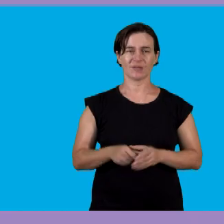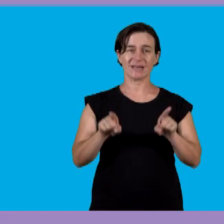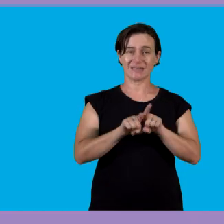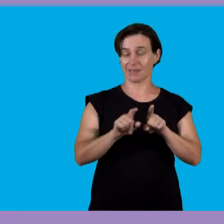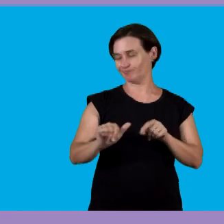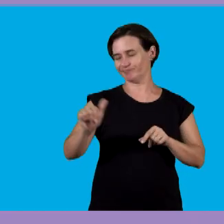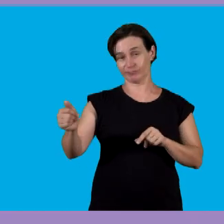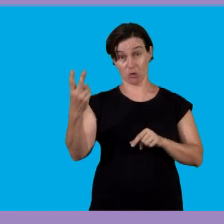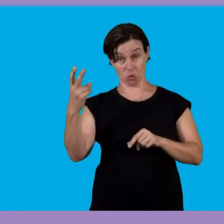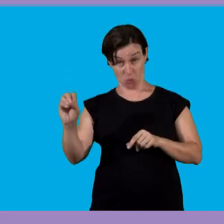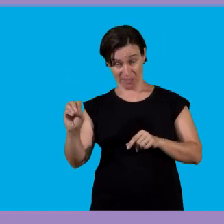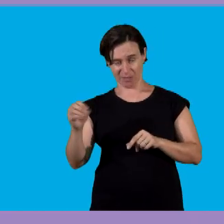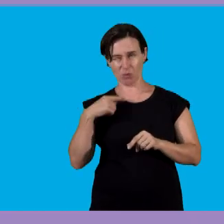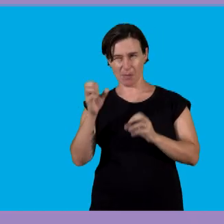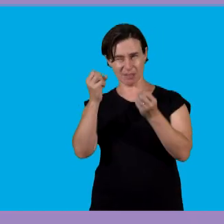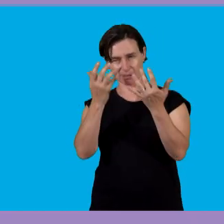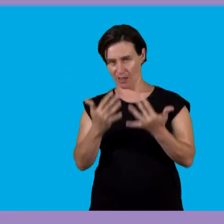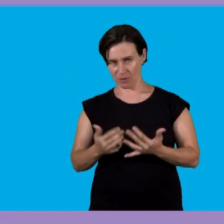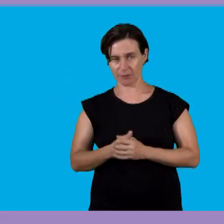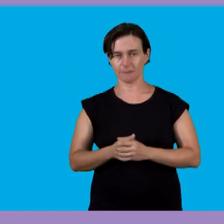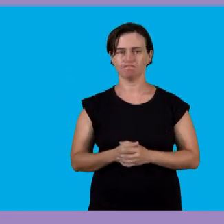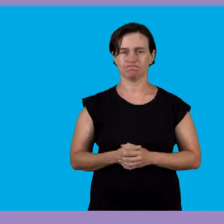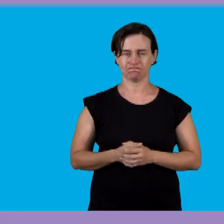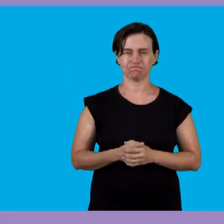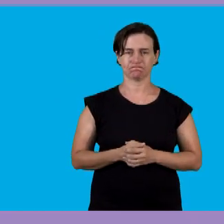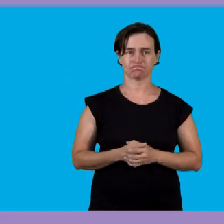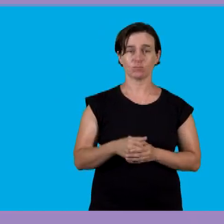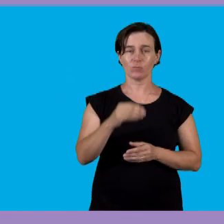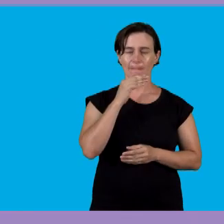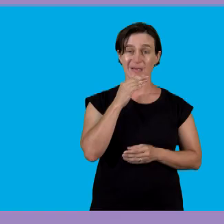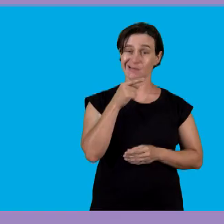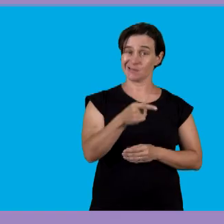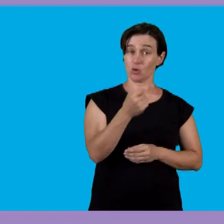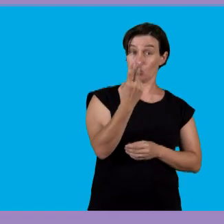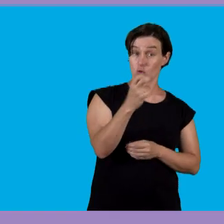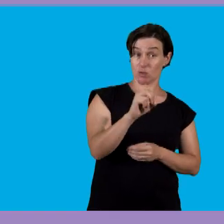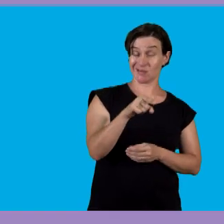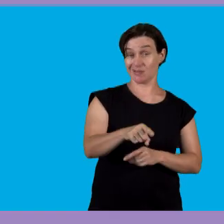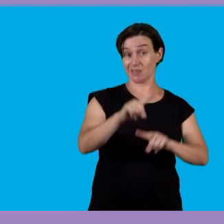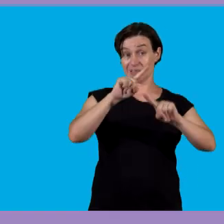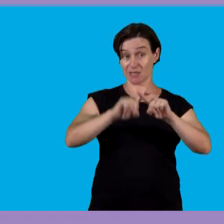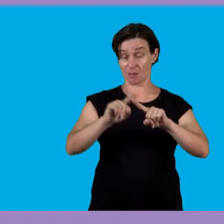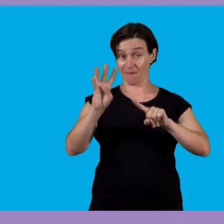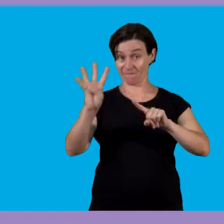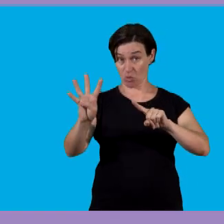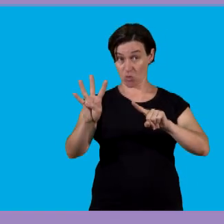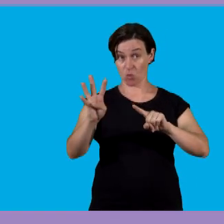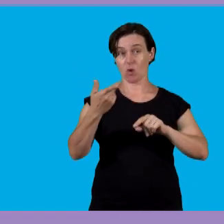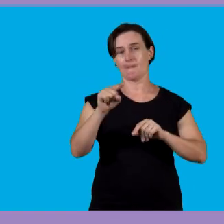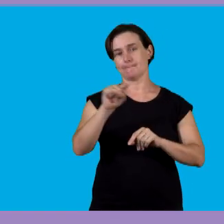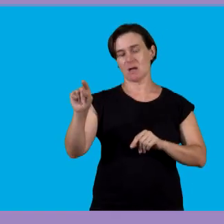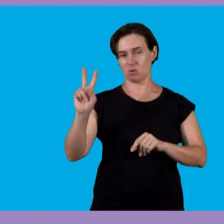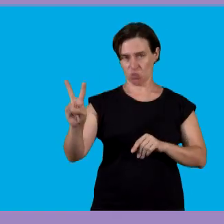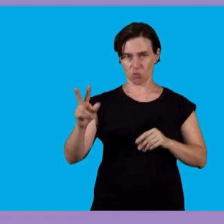of 20. So the input value of 20, we are going to take that 20 and multiply it by 4